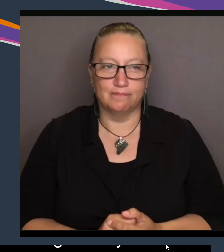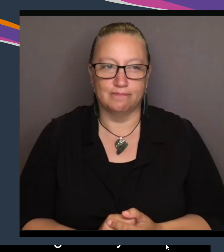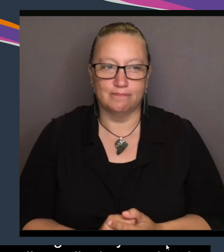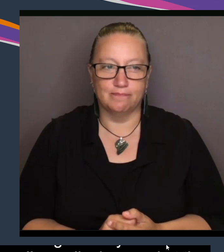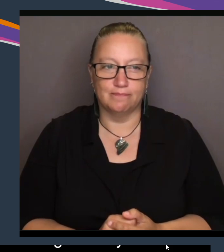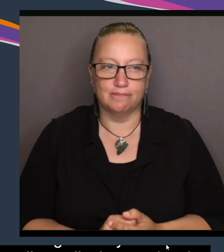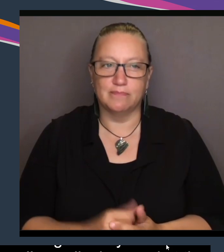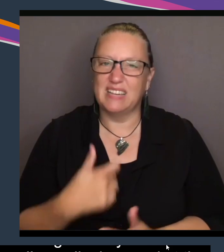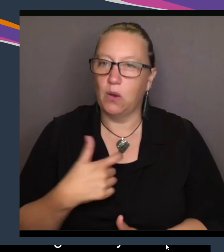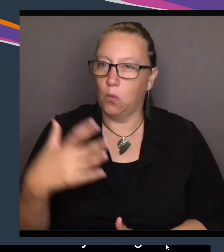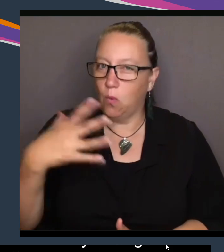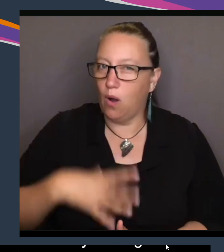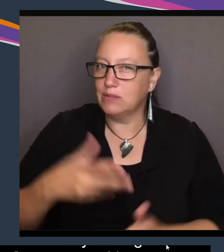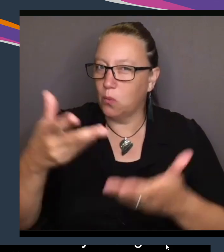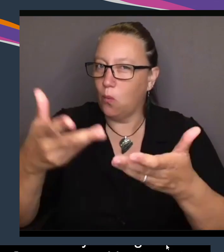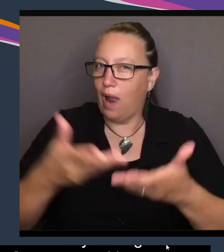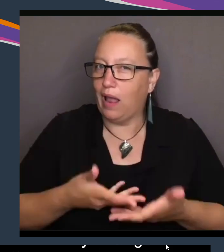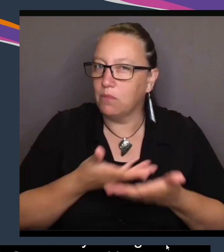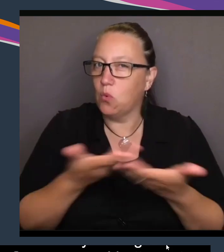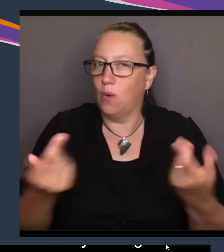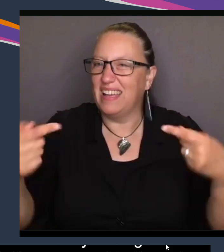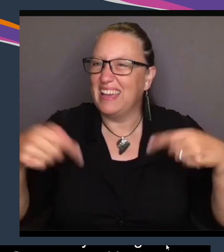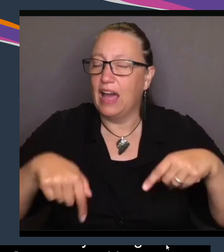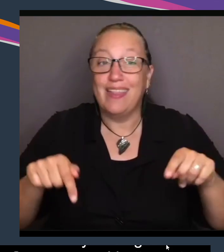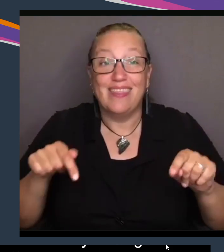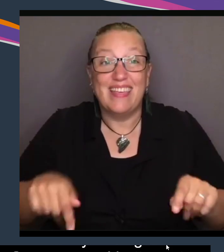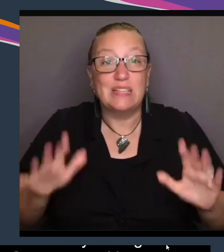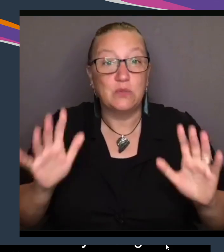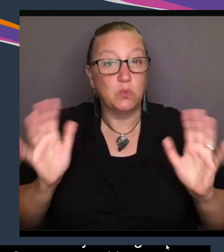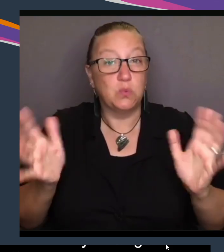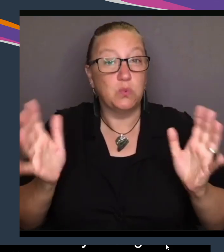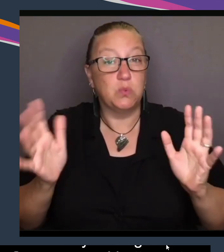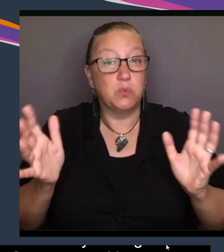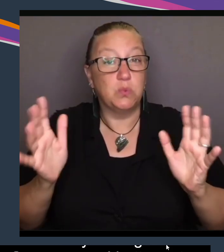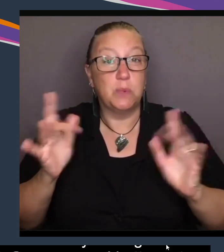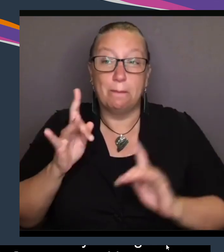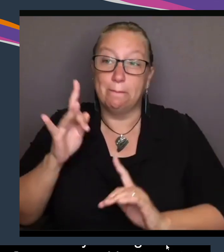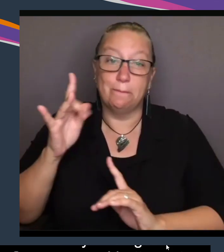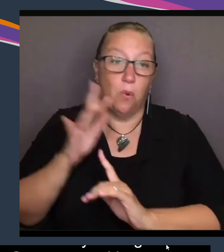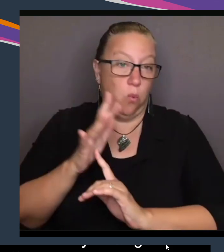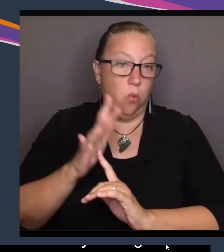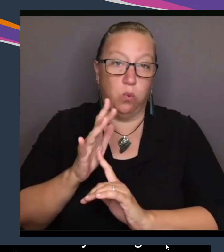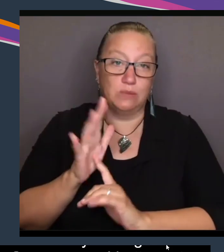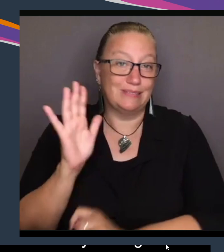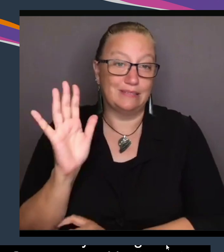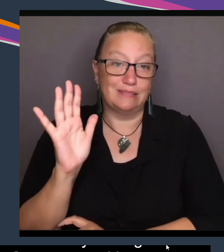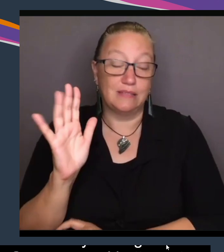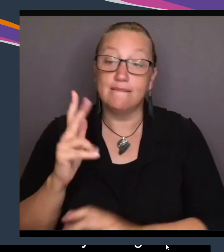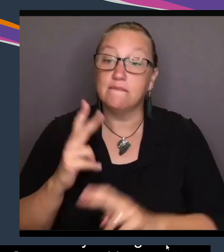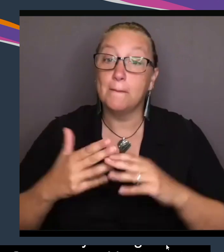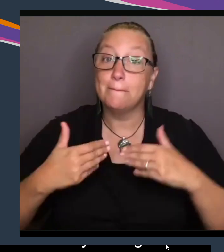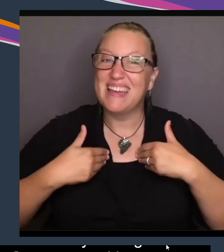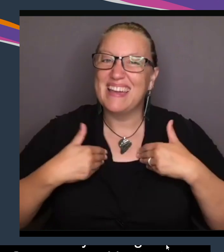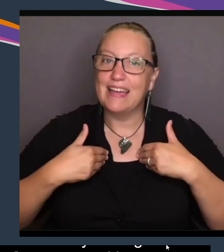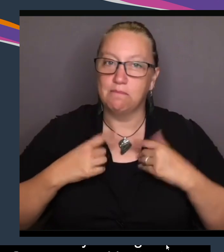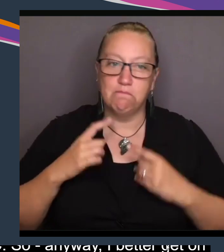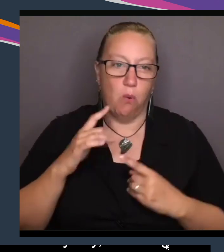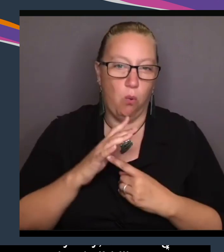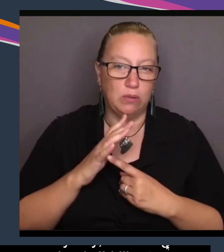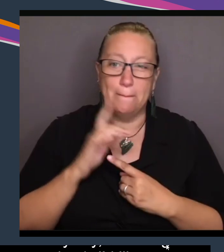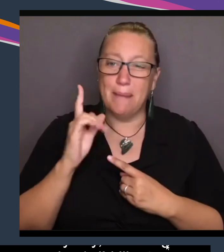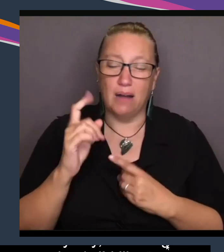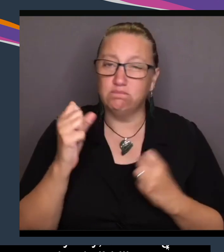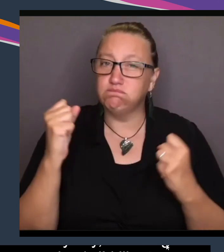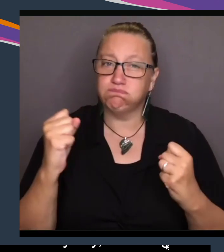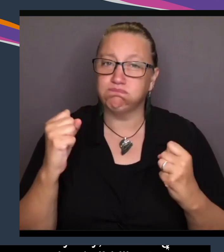everyone here. This is profoundly important. Personally for me, important, but profoundly important for